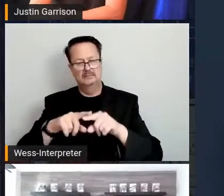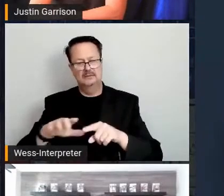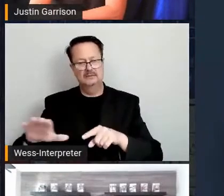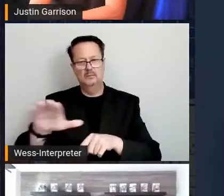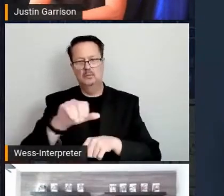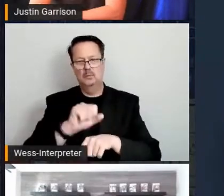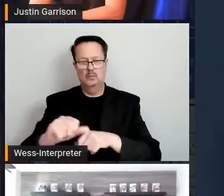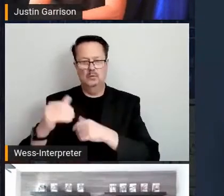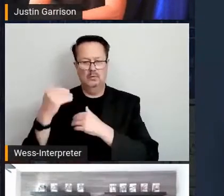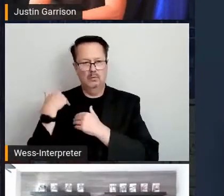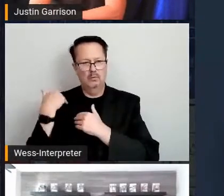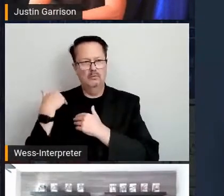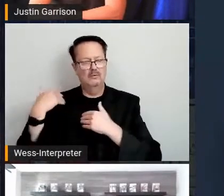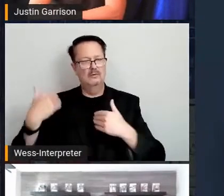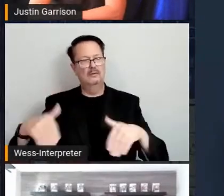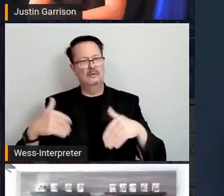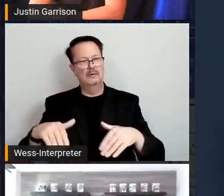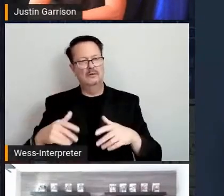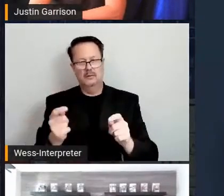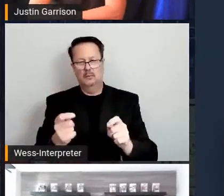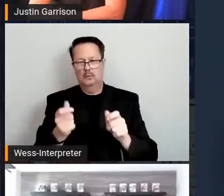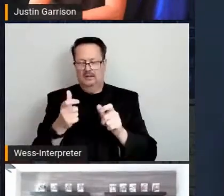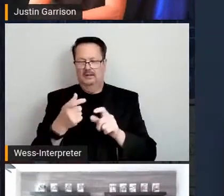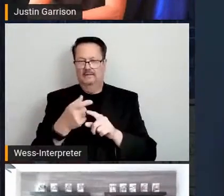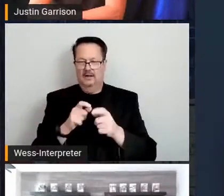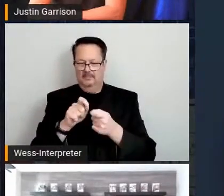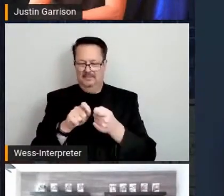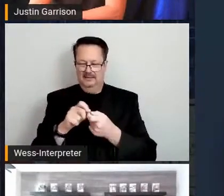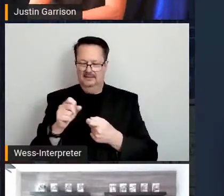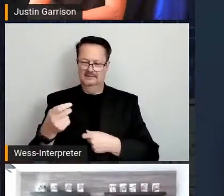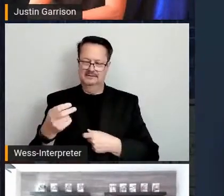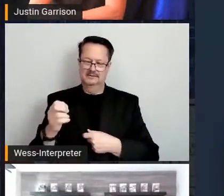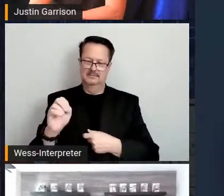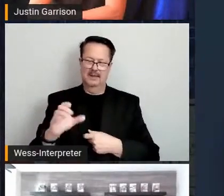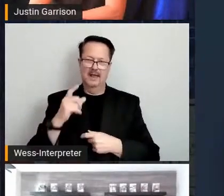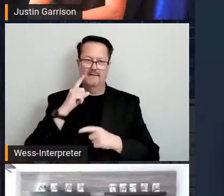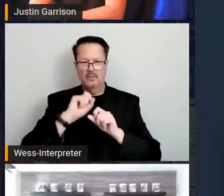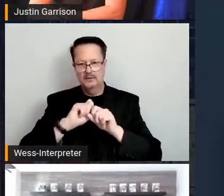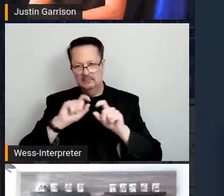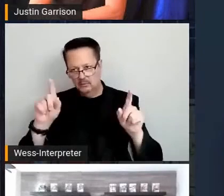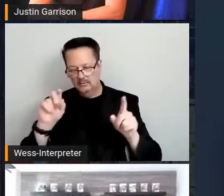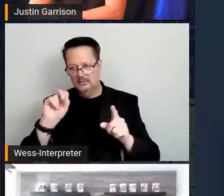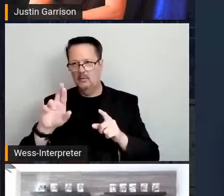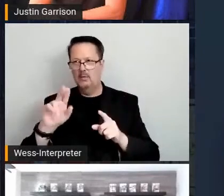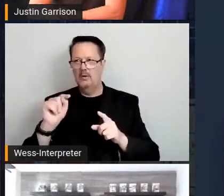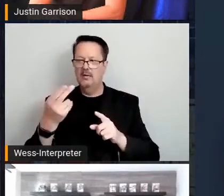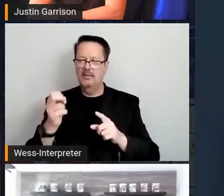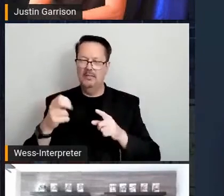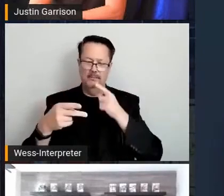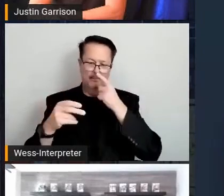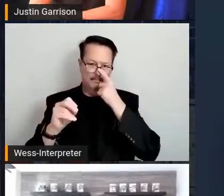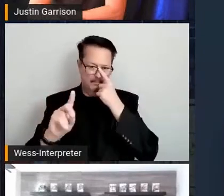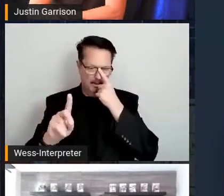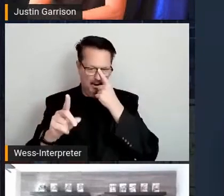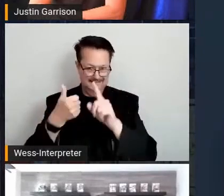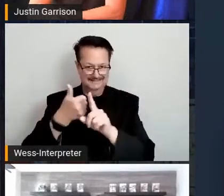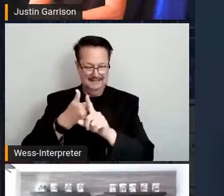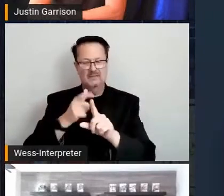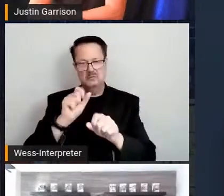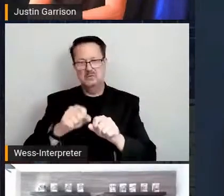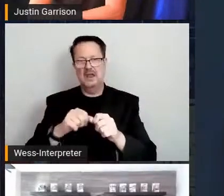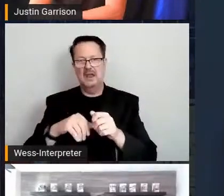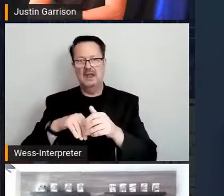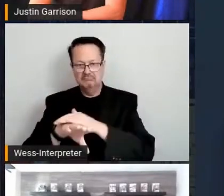workload, very quickly, just from the actual spec for the deployment or the pod itself, you can gain the access you